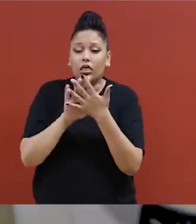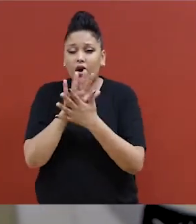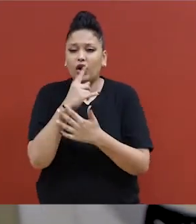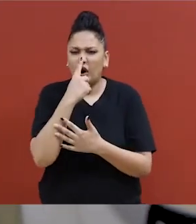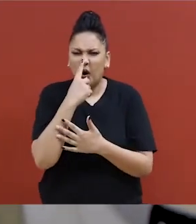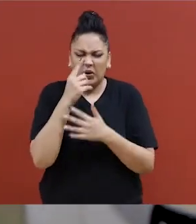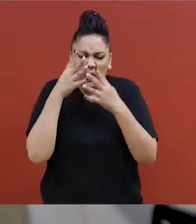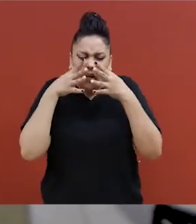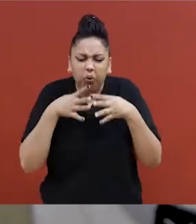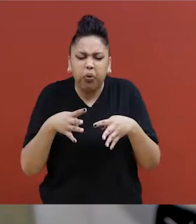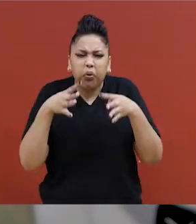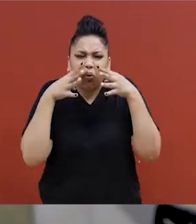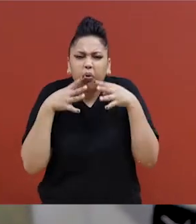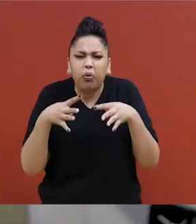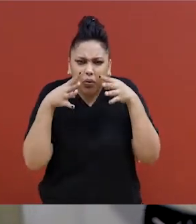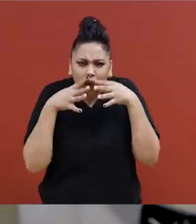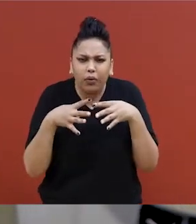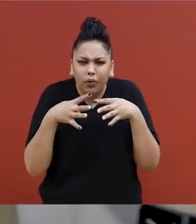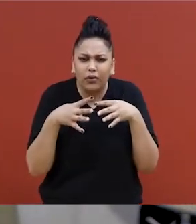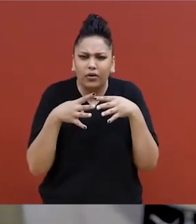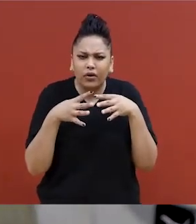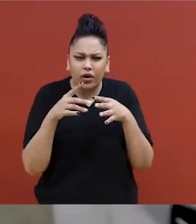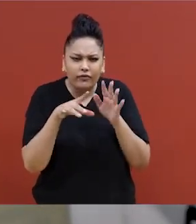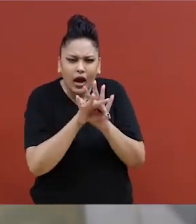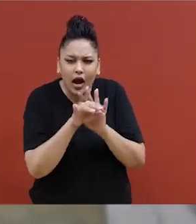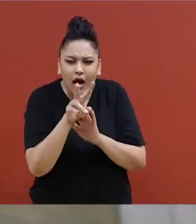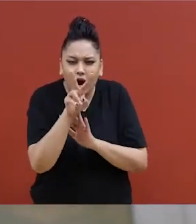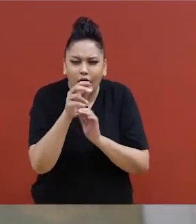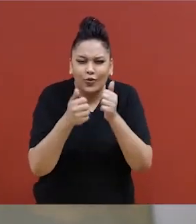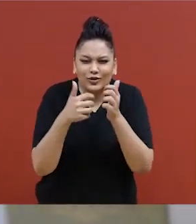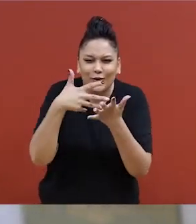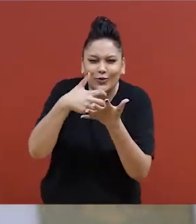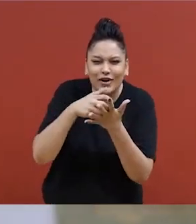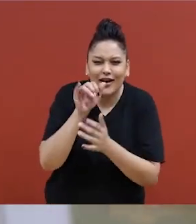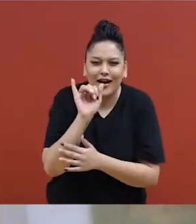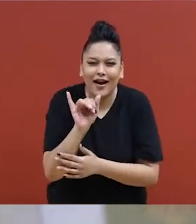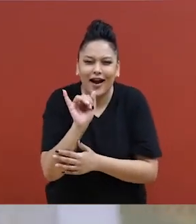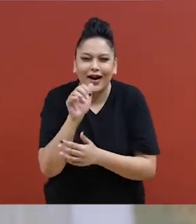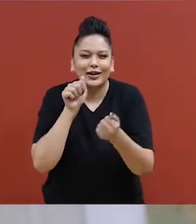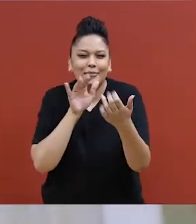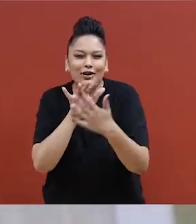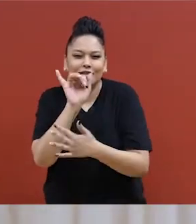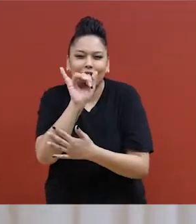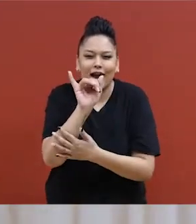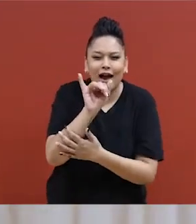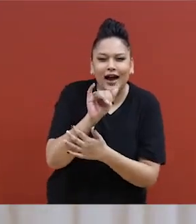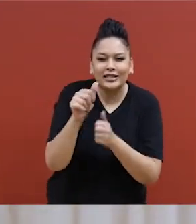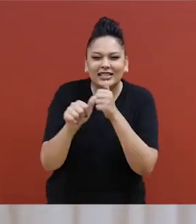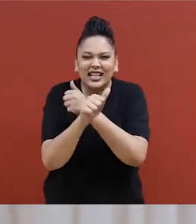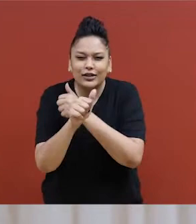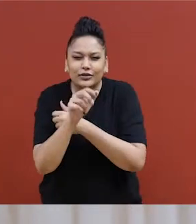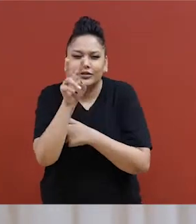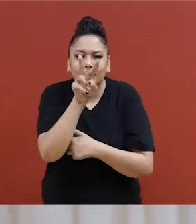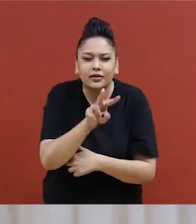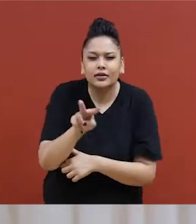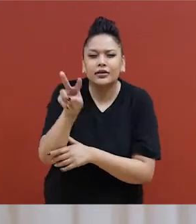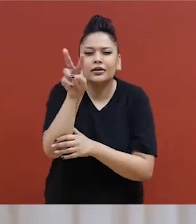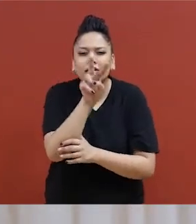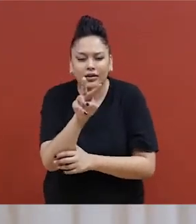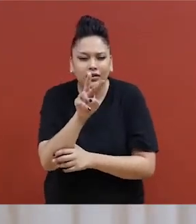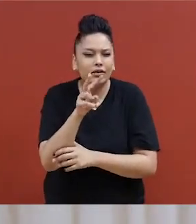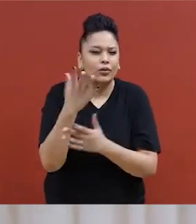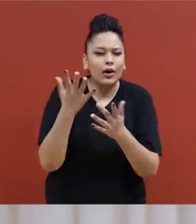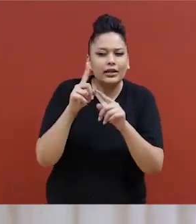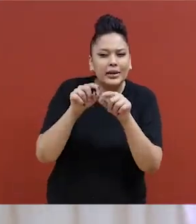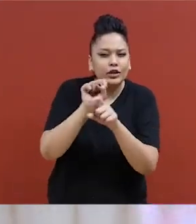them a bloody nose. You know, we're choosing the physical technique according to how dangerous this situation is. One